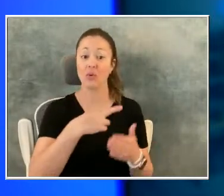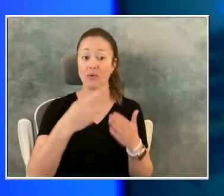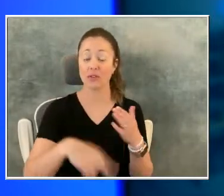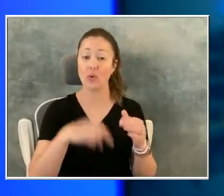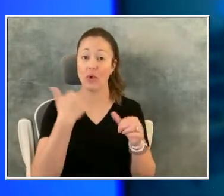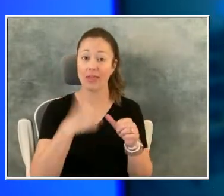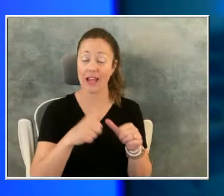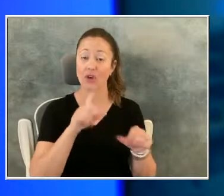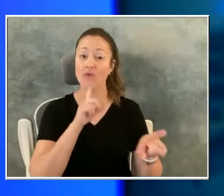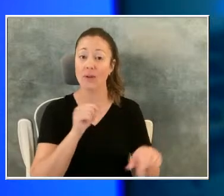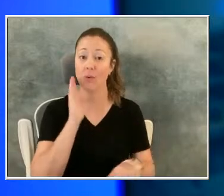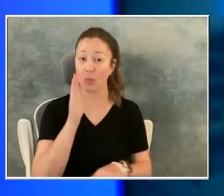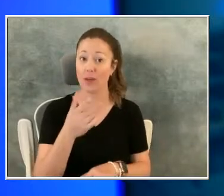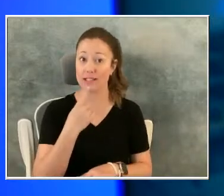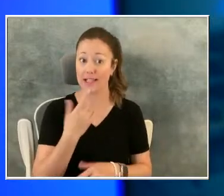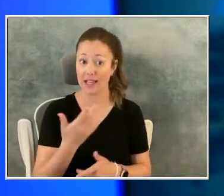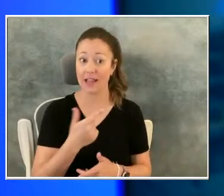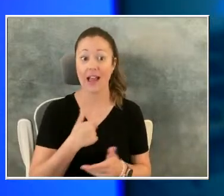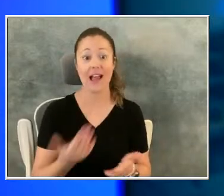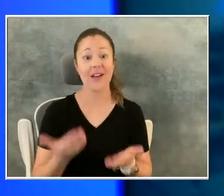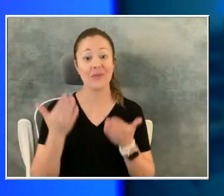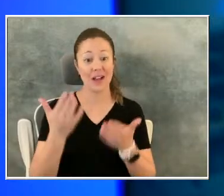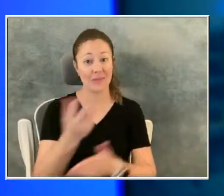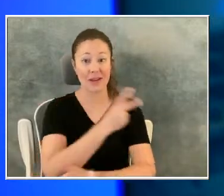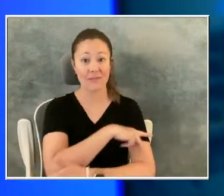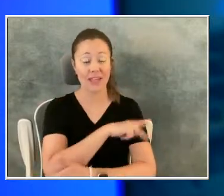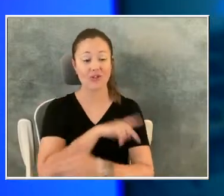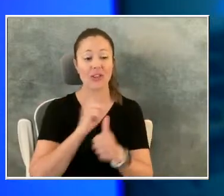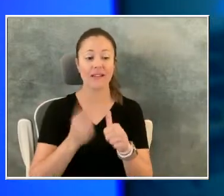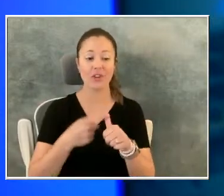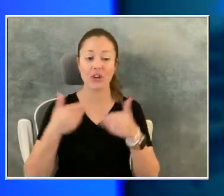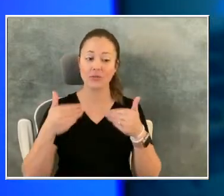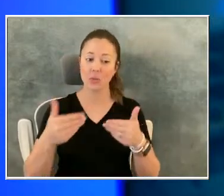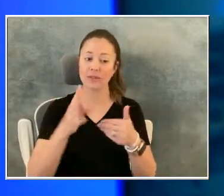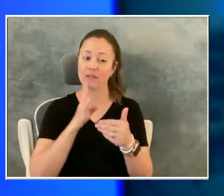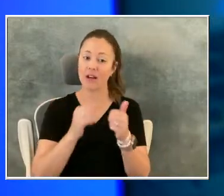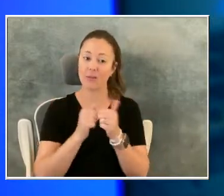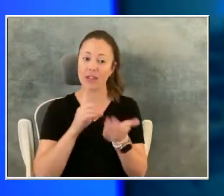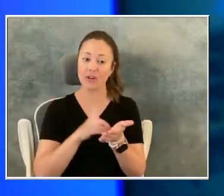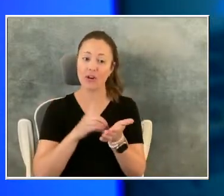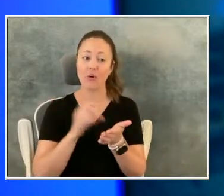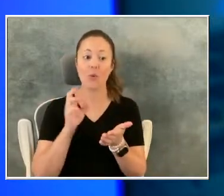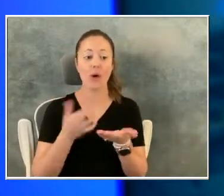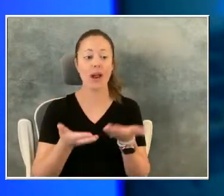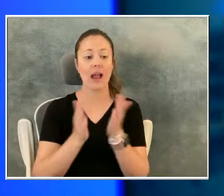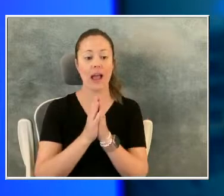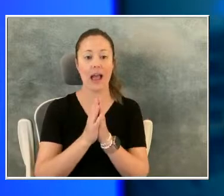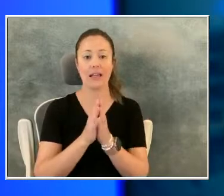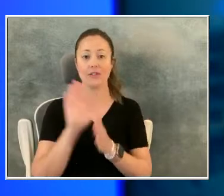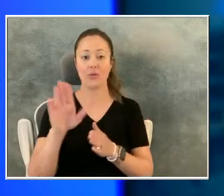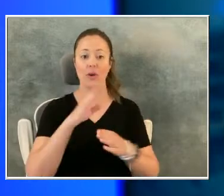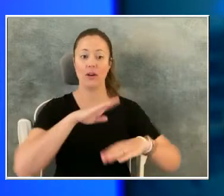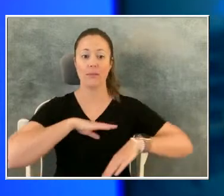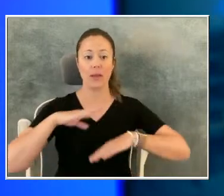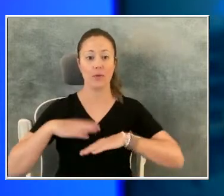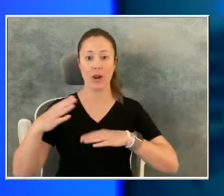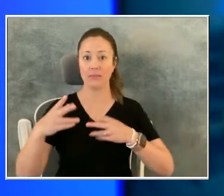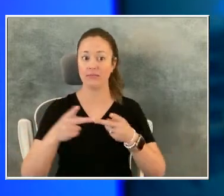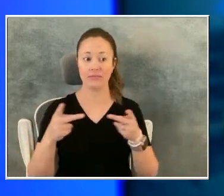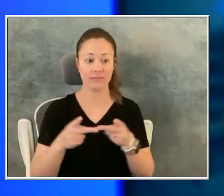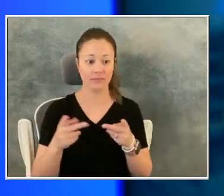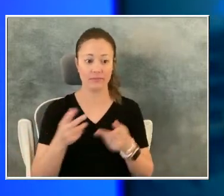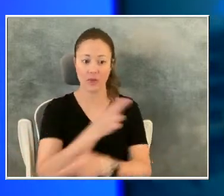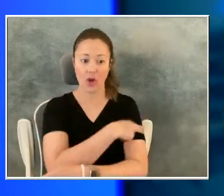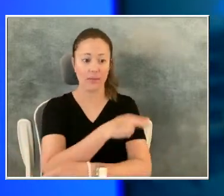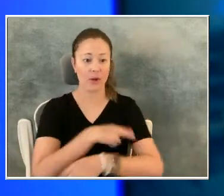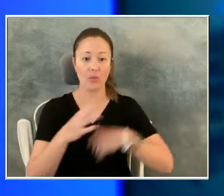report. I recommend a patient first talk to their healthcare provider or ask the mammogram facility what their options are. The